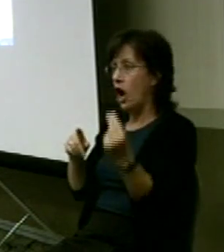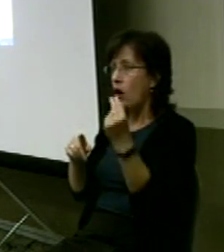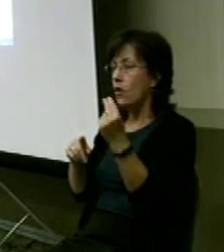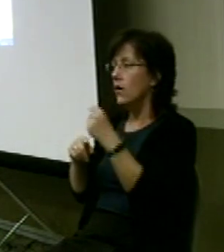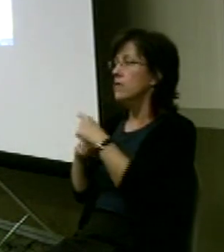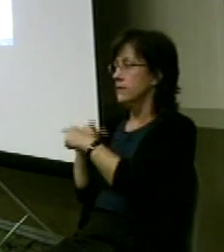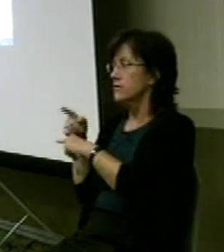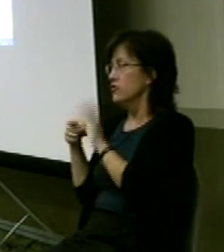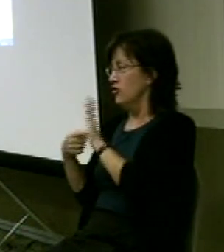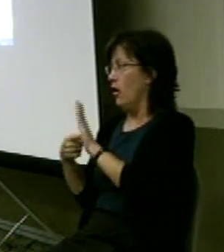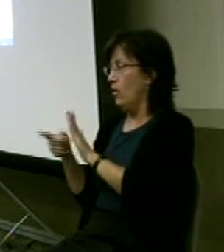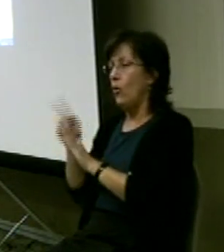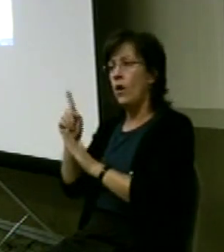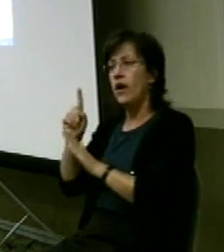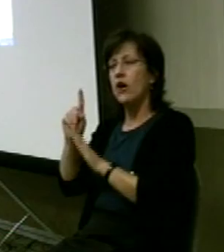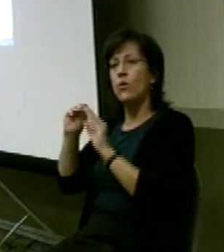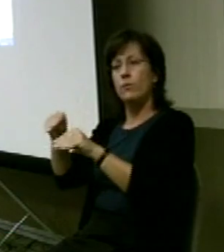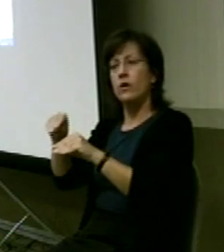a line to show them the formula?